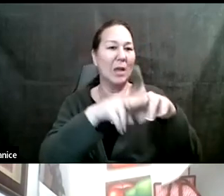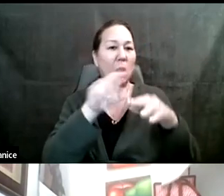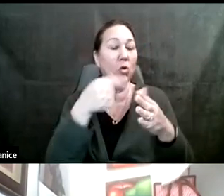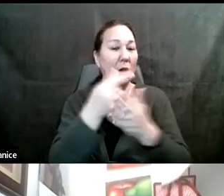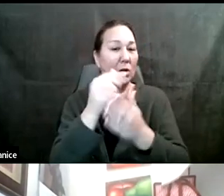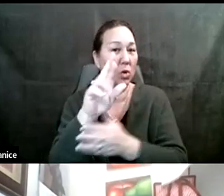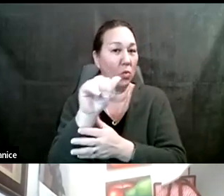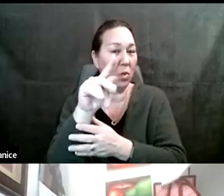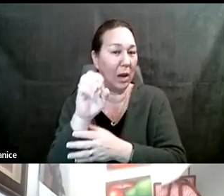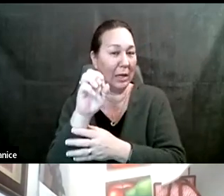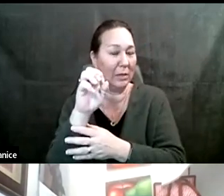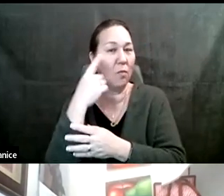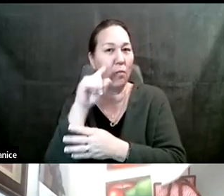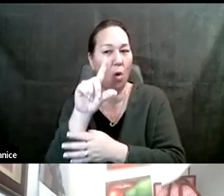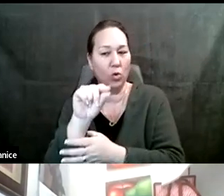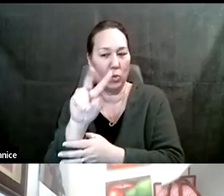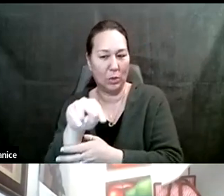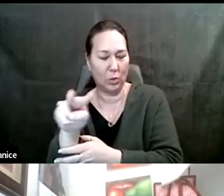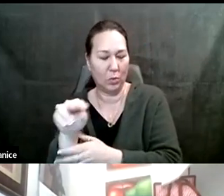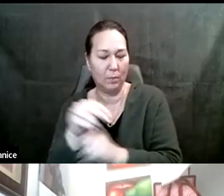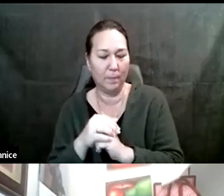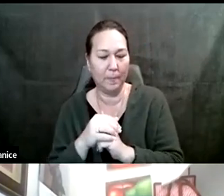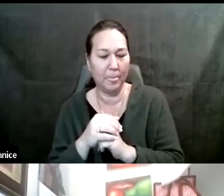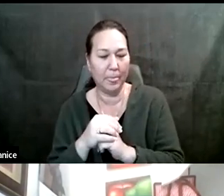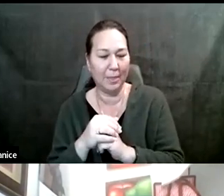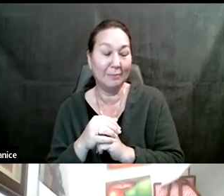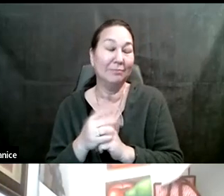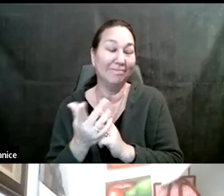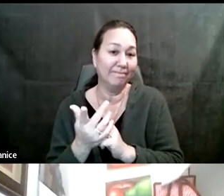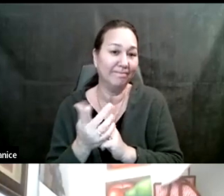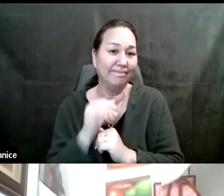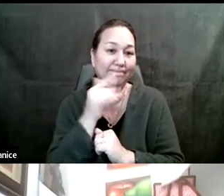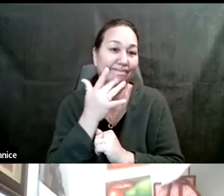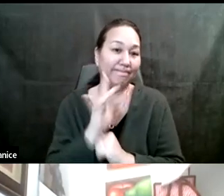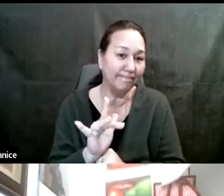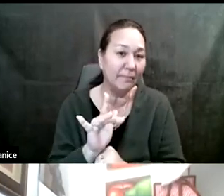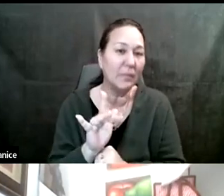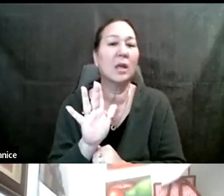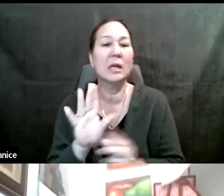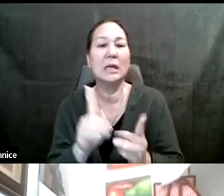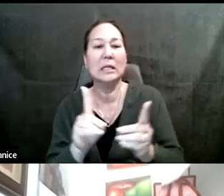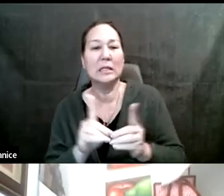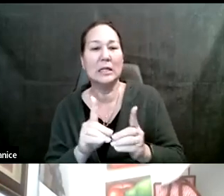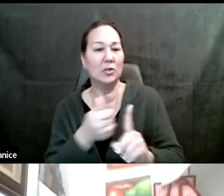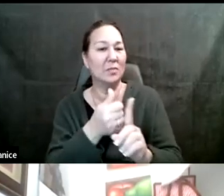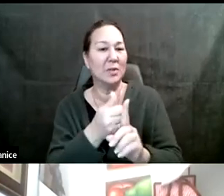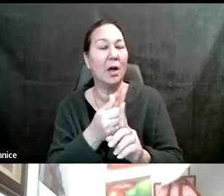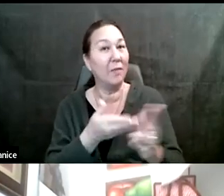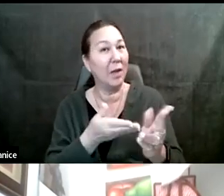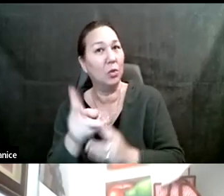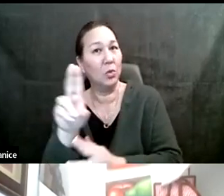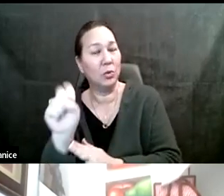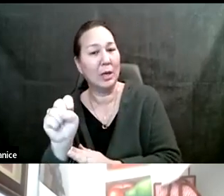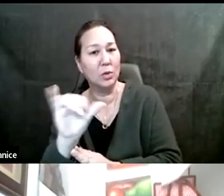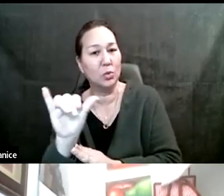unfortunately the district along with others across the state and Nation continue to struggle